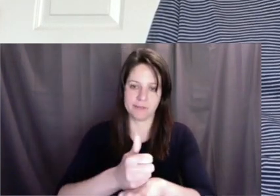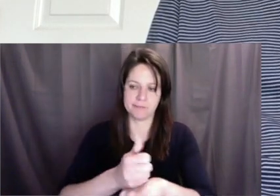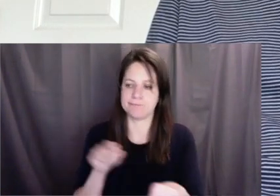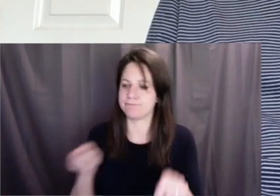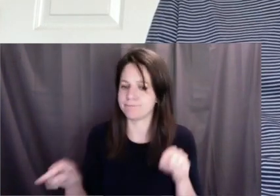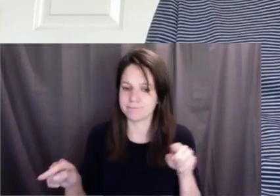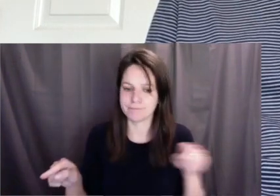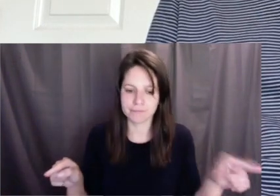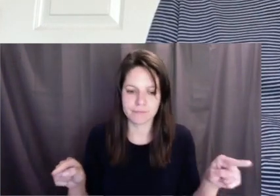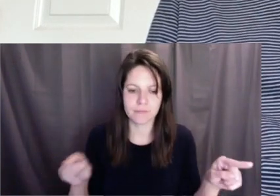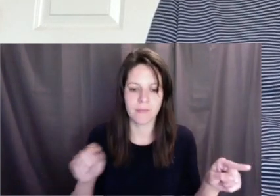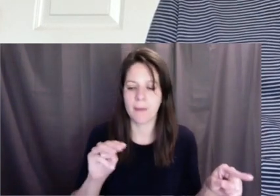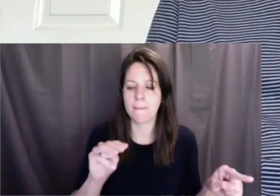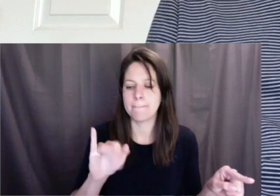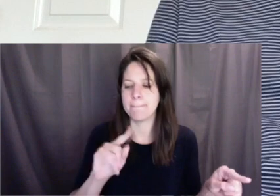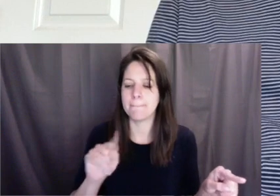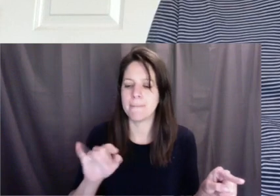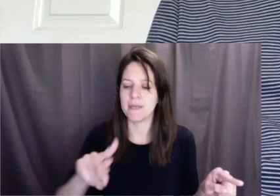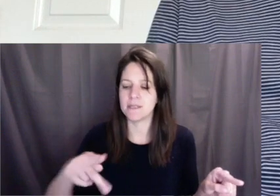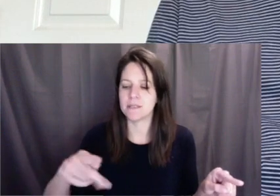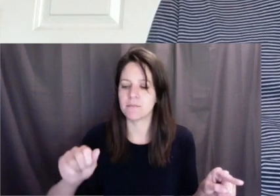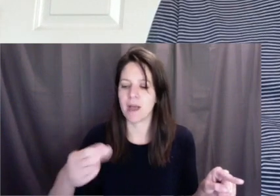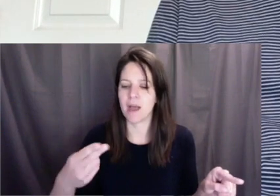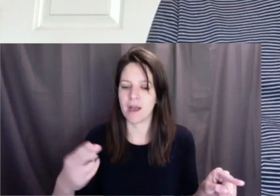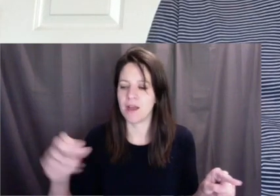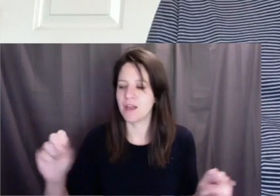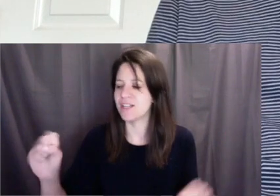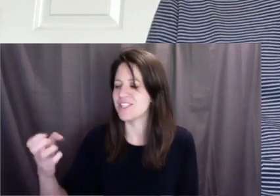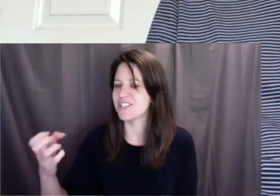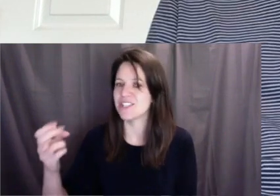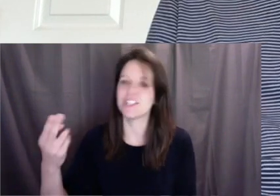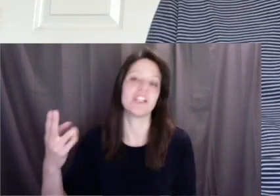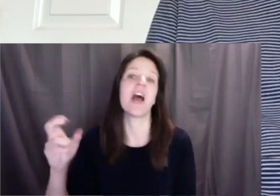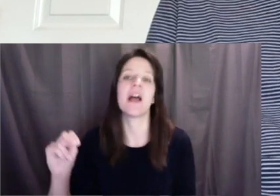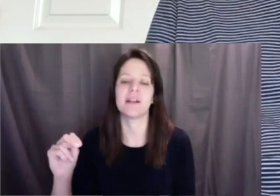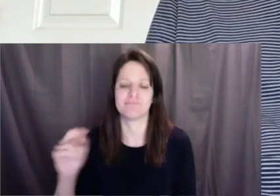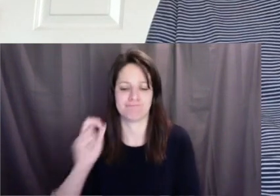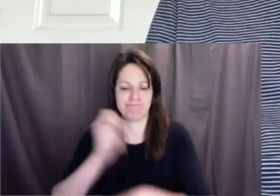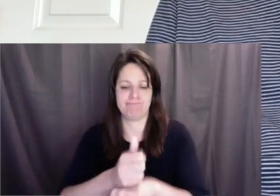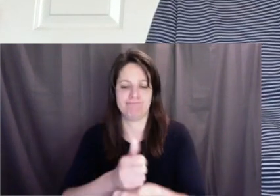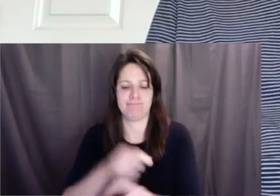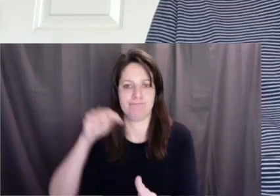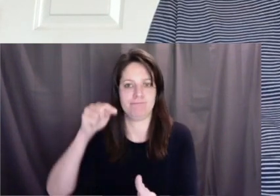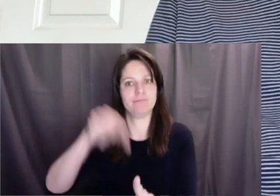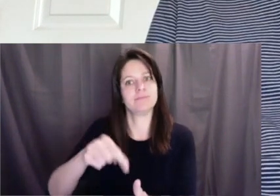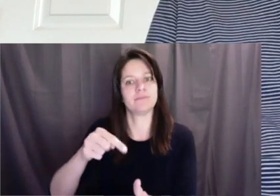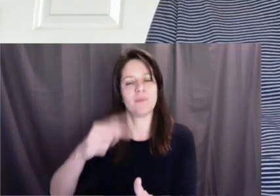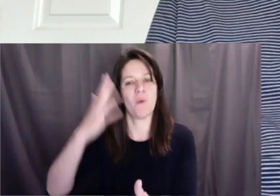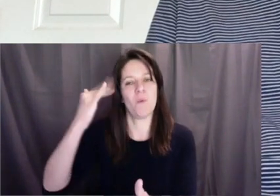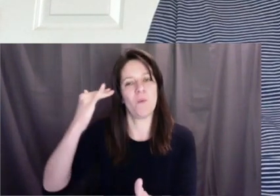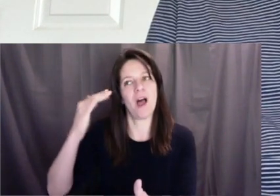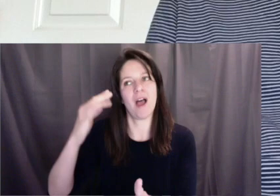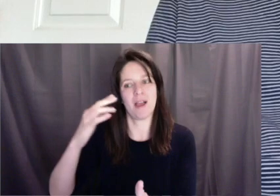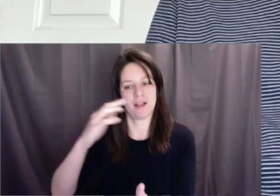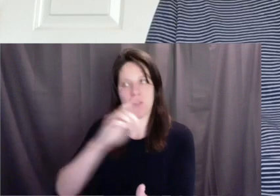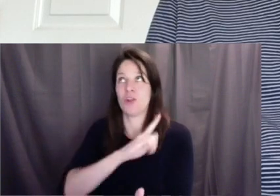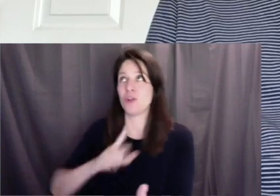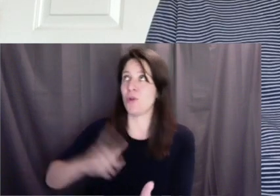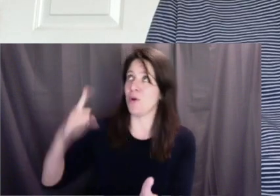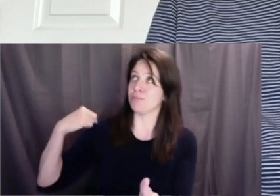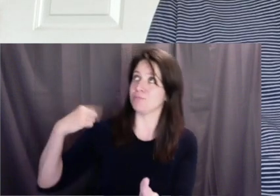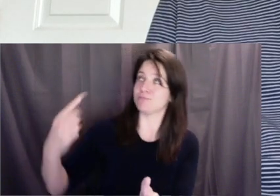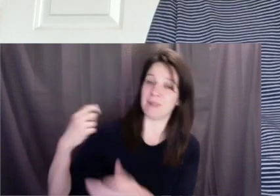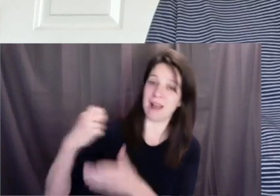Thus far the Lord has helped us. So the Philistines were subdued, and they stopped invading